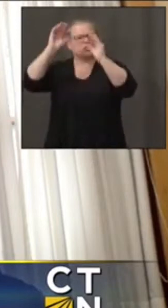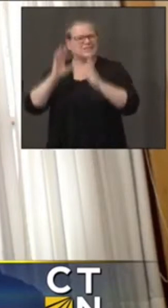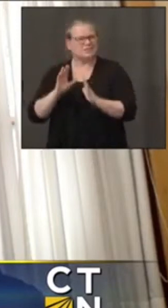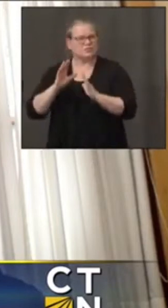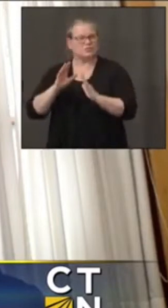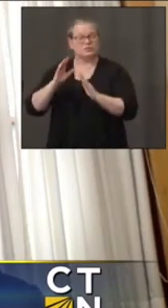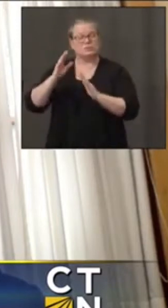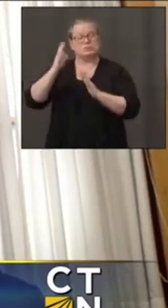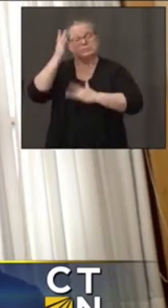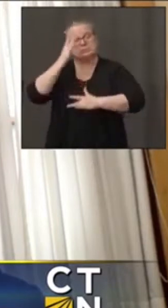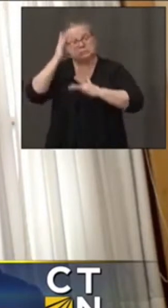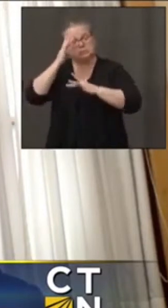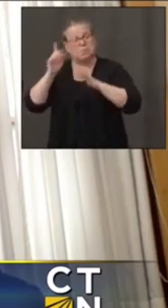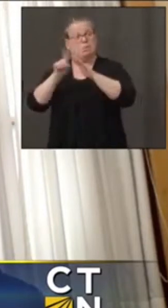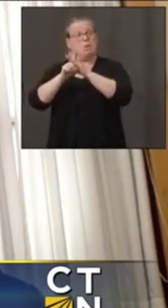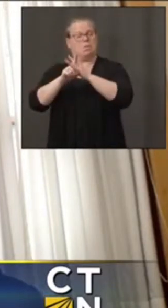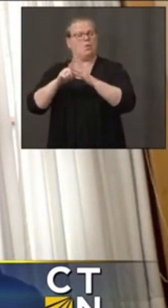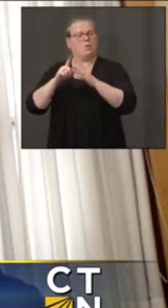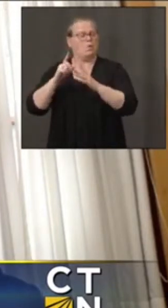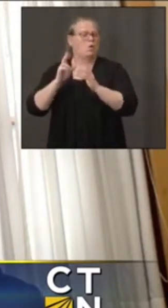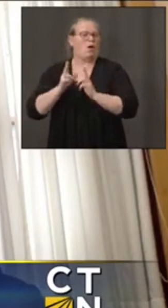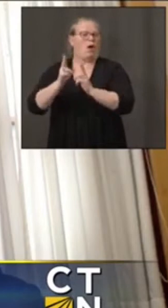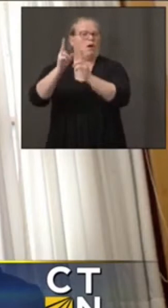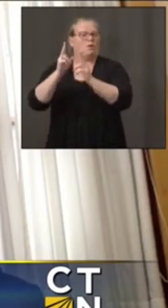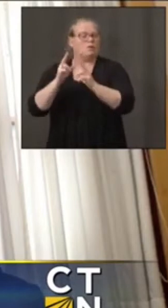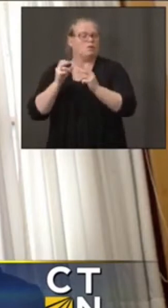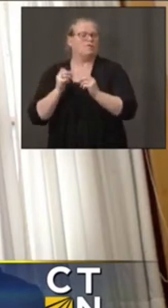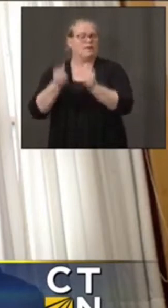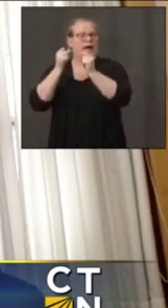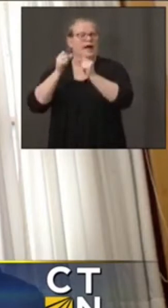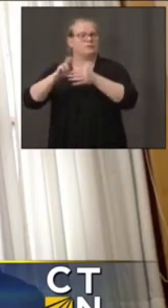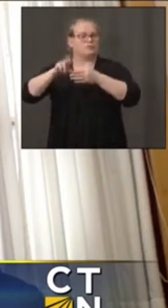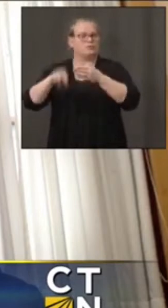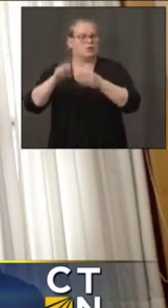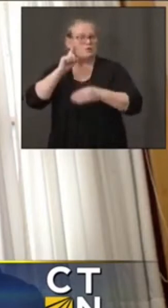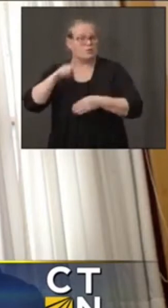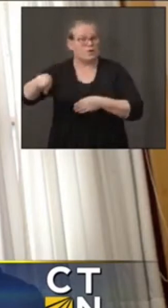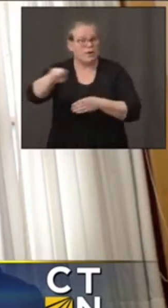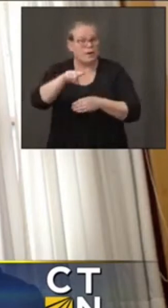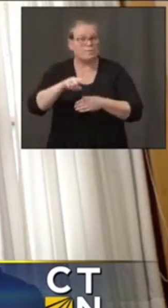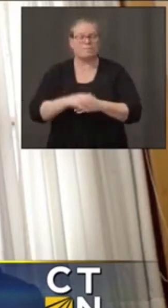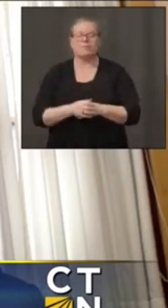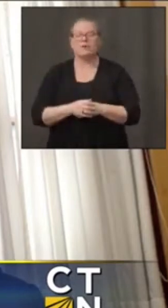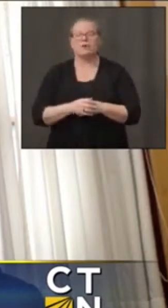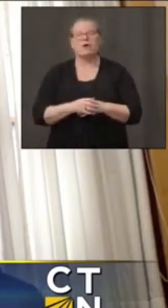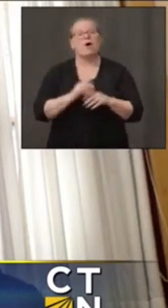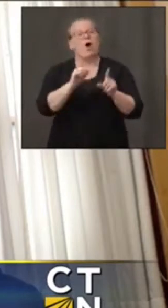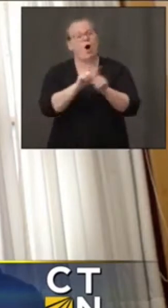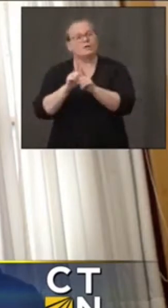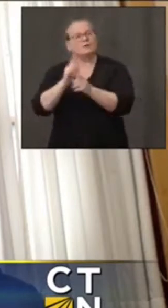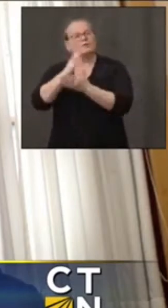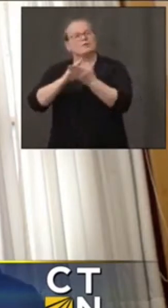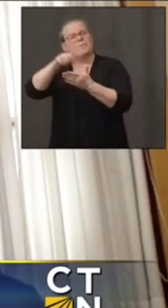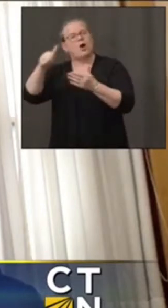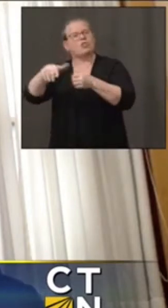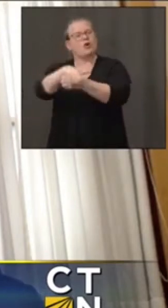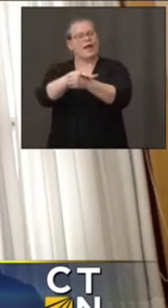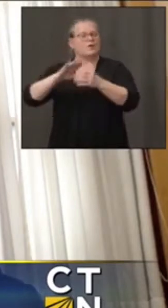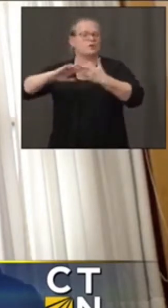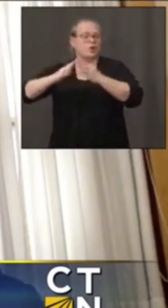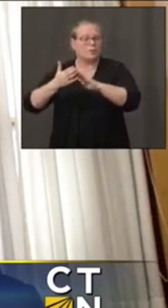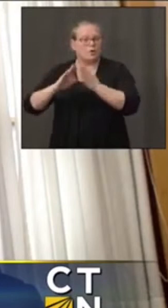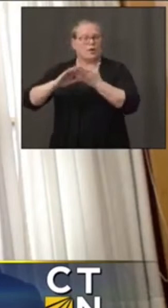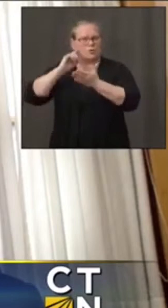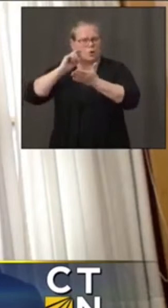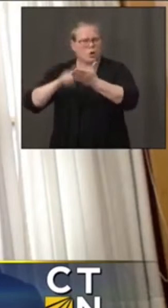to them. And we're looking to deploy them potentially into some of our rapid response testing where there are outbreaks in certain communities around the state.